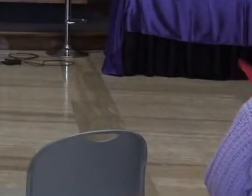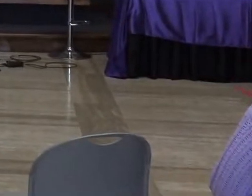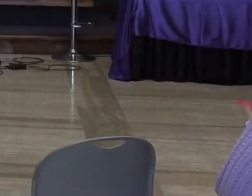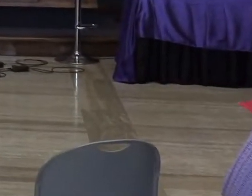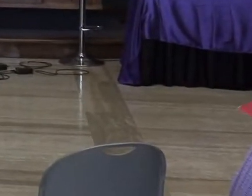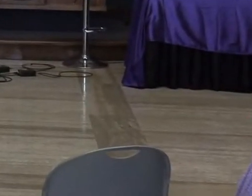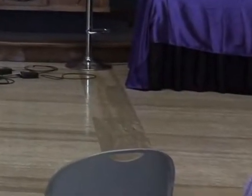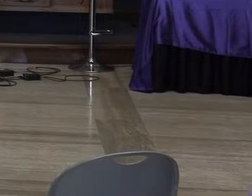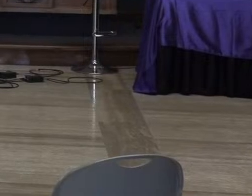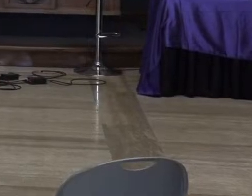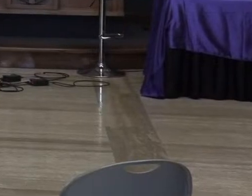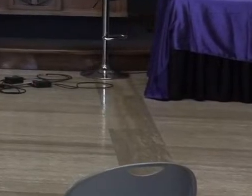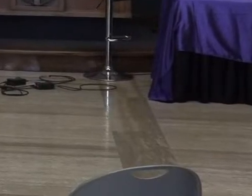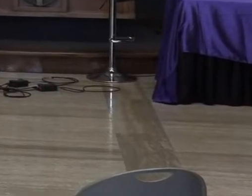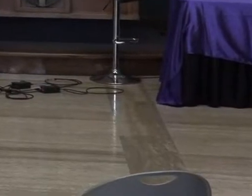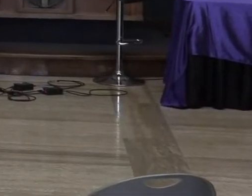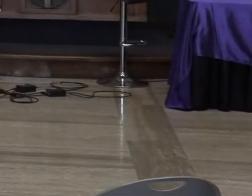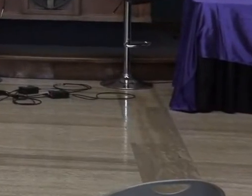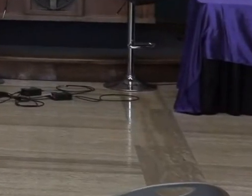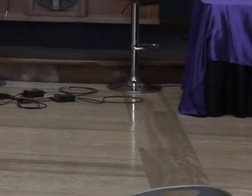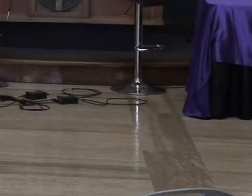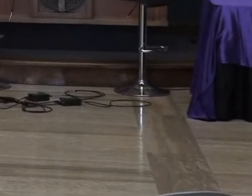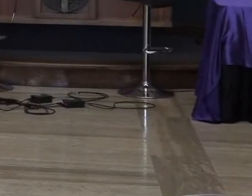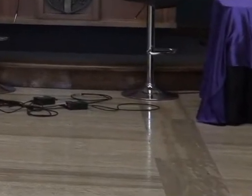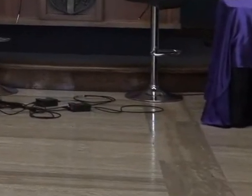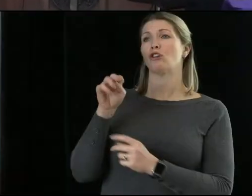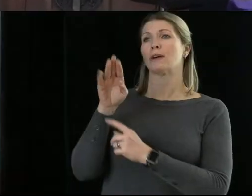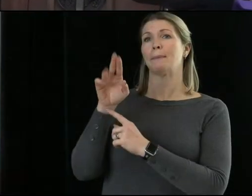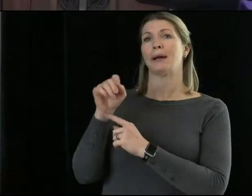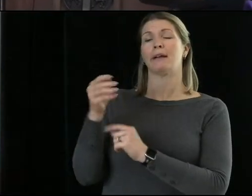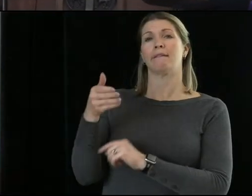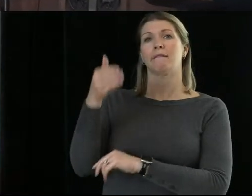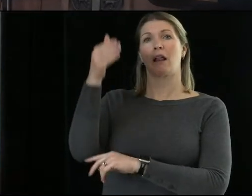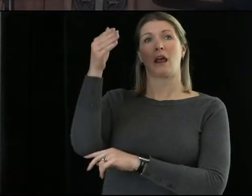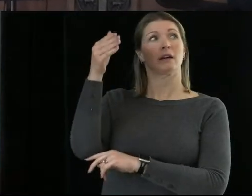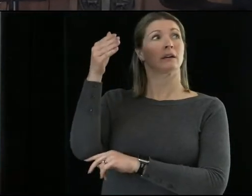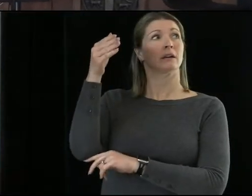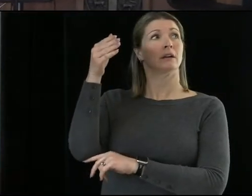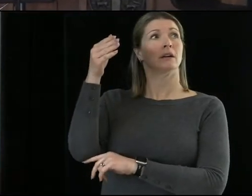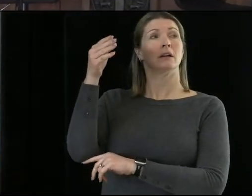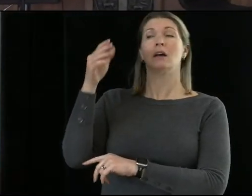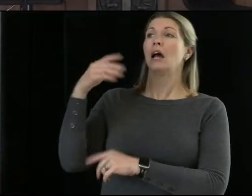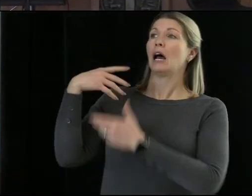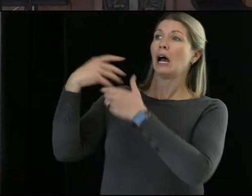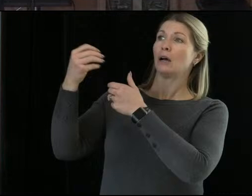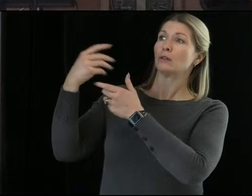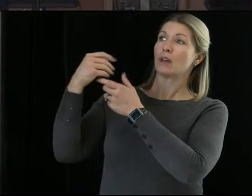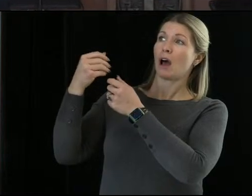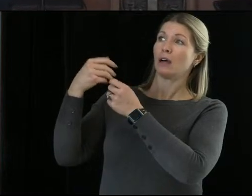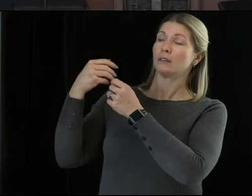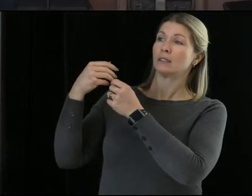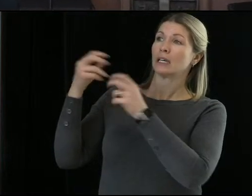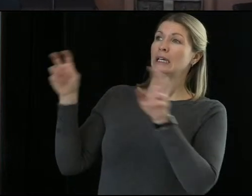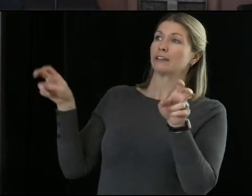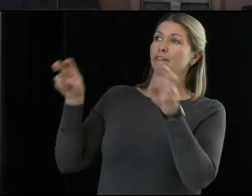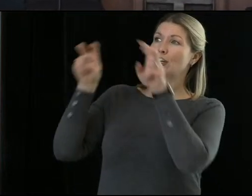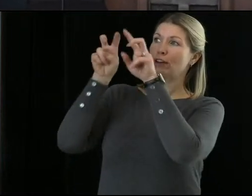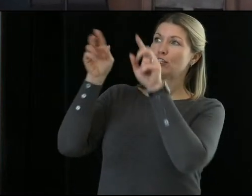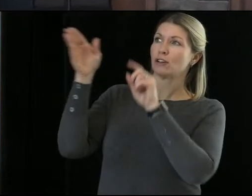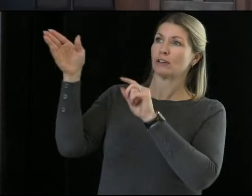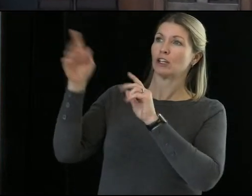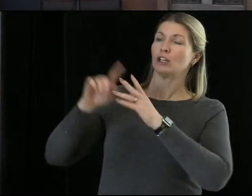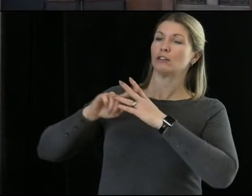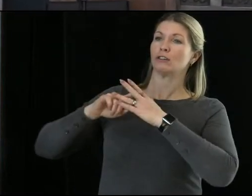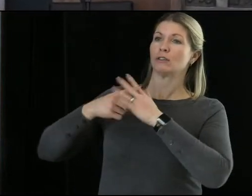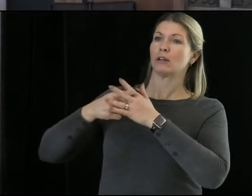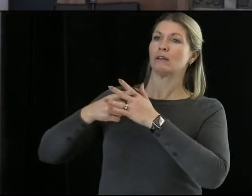Also, to let people know, the purple ribbon flag will be raised on the courtesy flagpole outside of Confederation Building starting